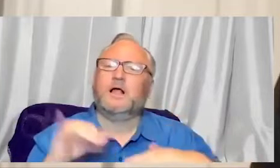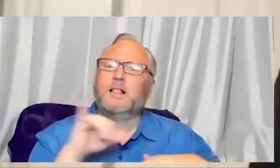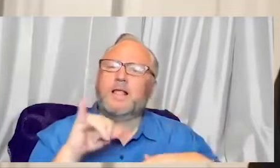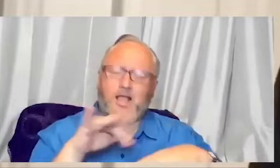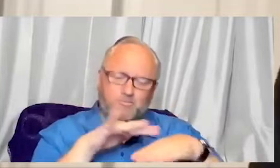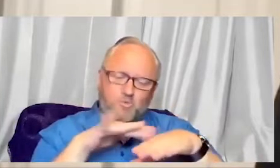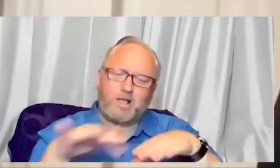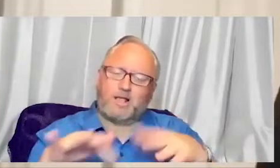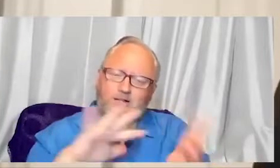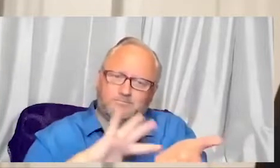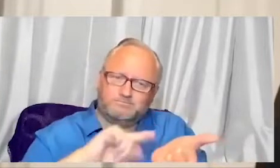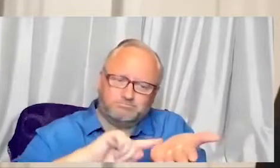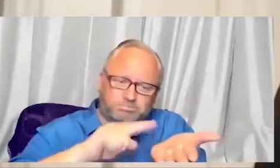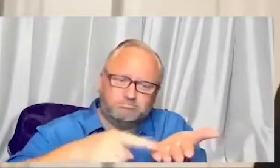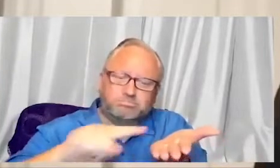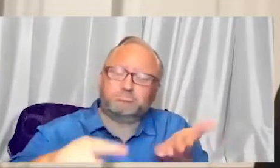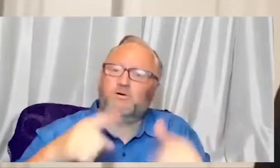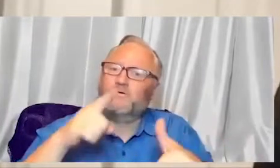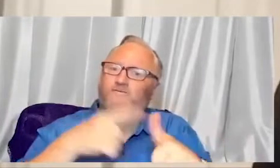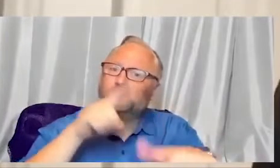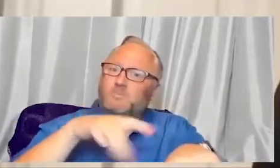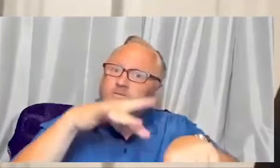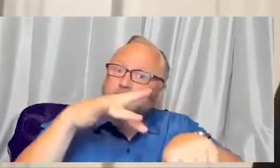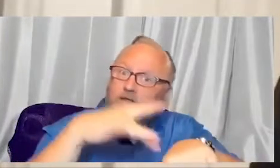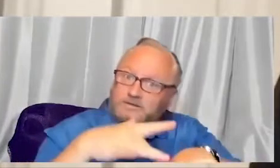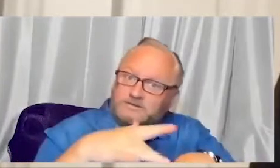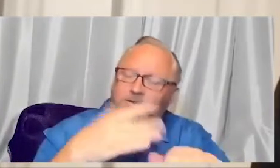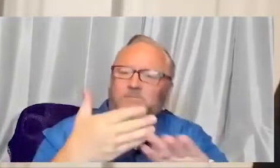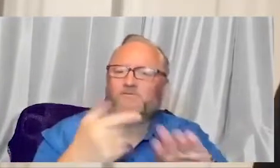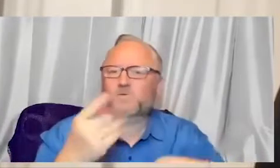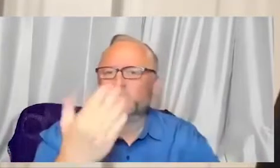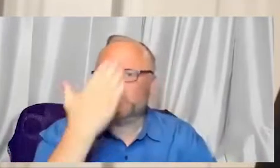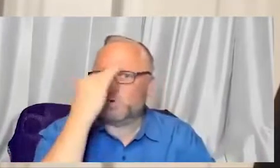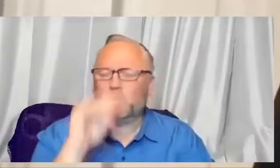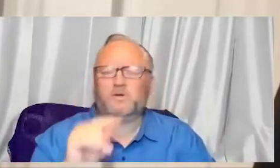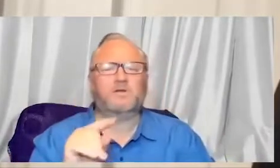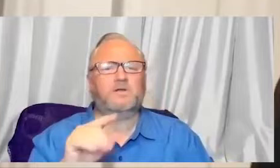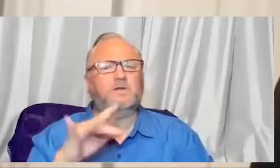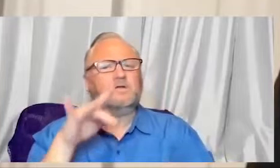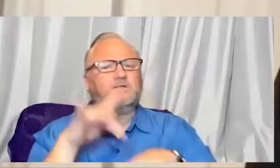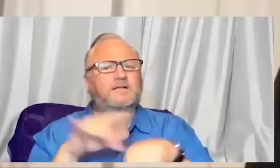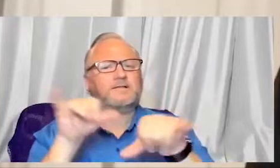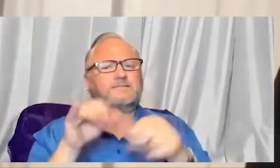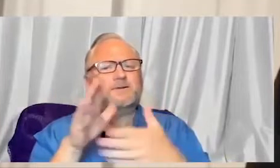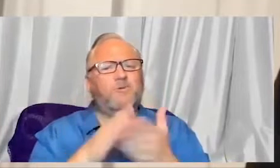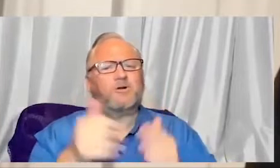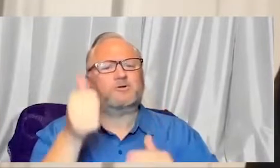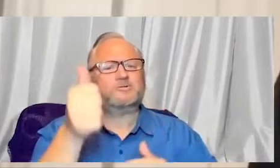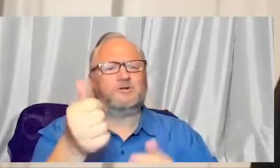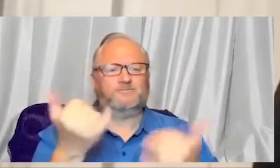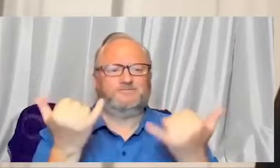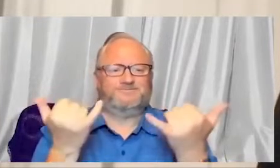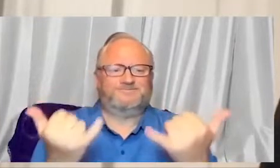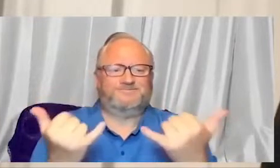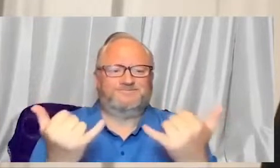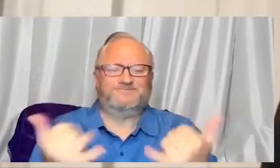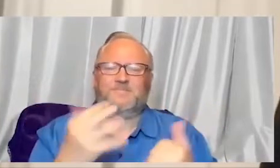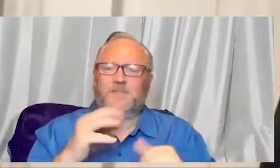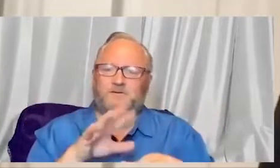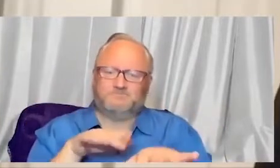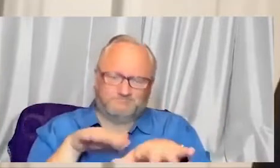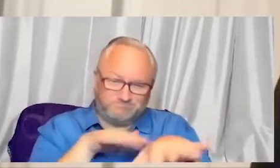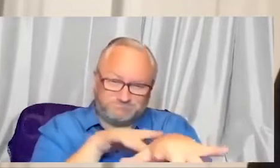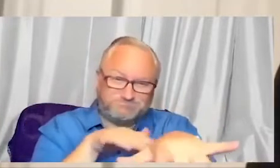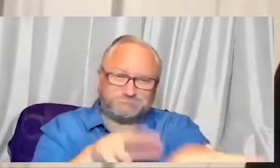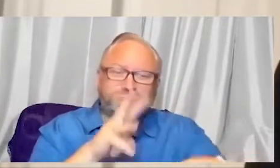have to touch it first to know it. Touch that part of yourself that is current and running and